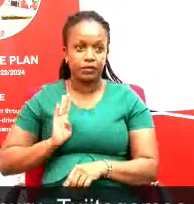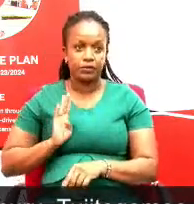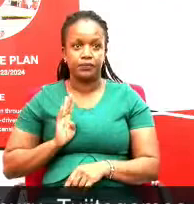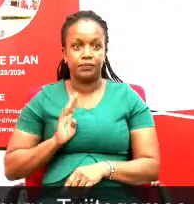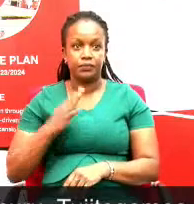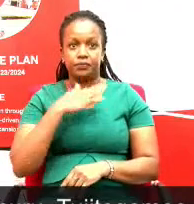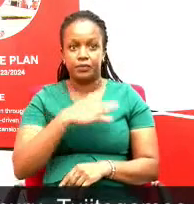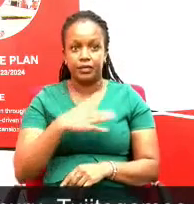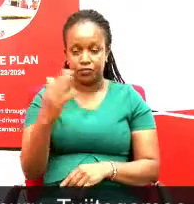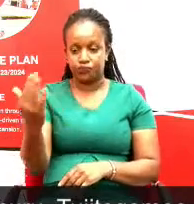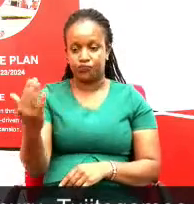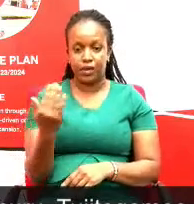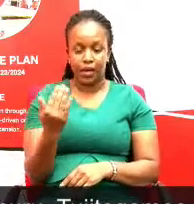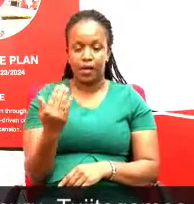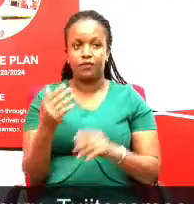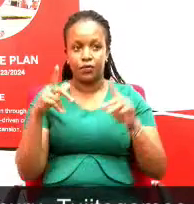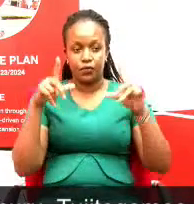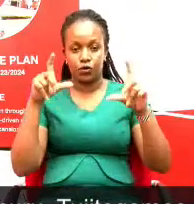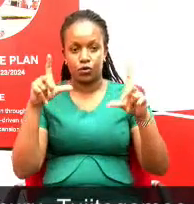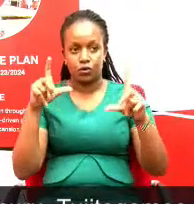kindly step to the podium.